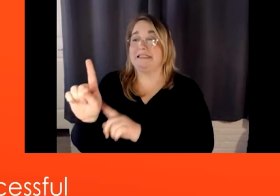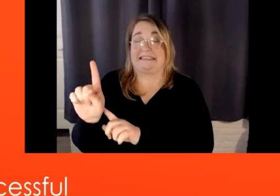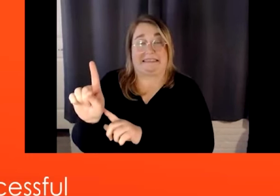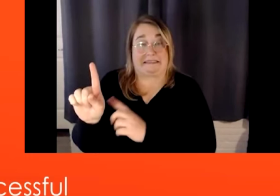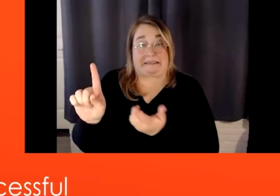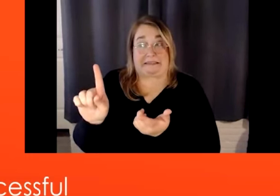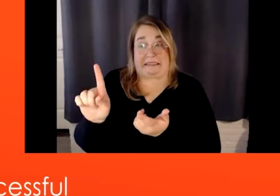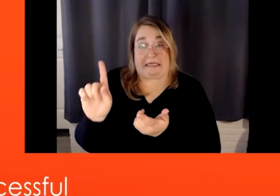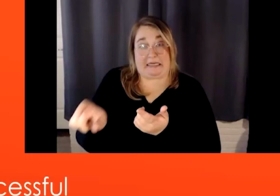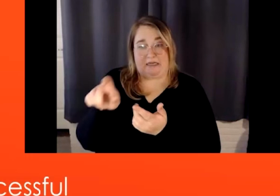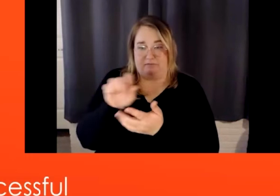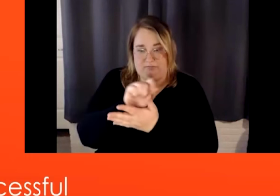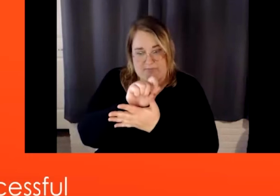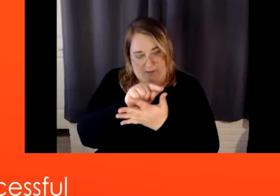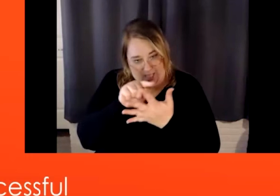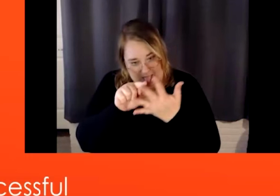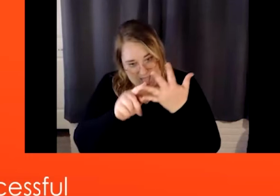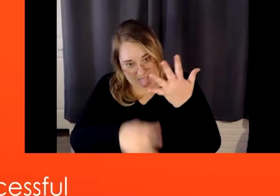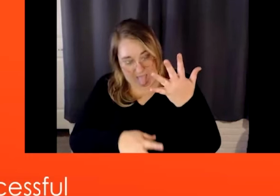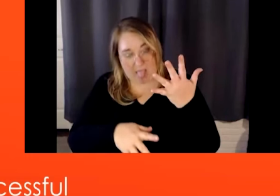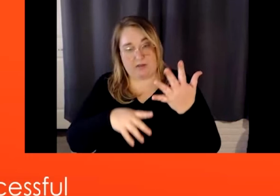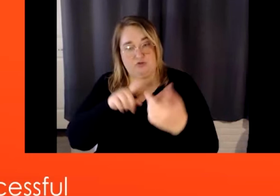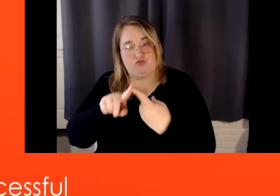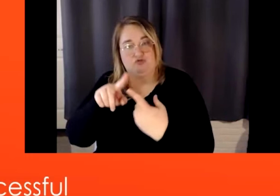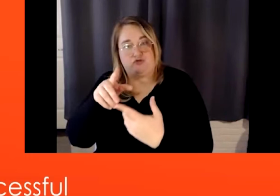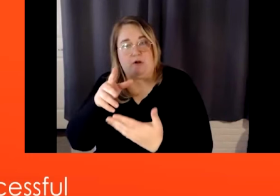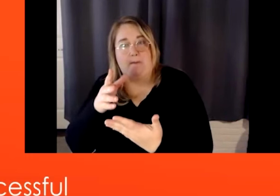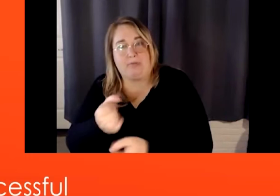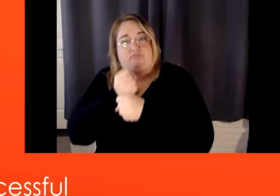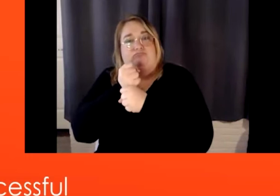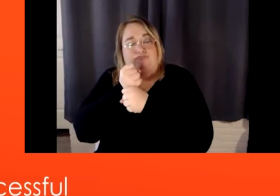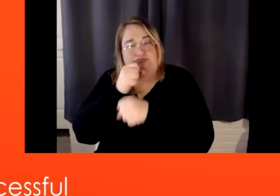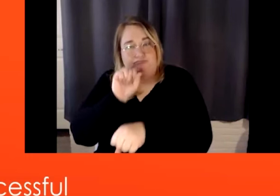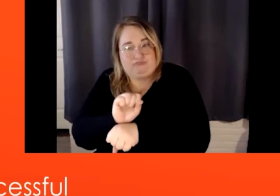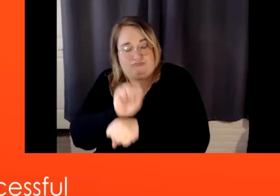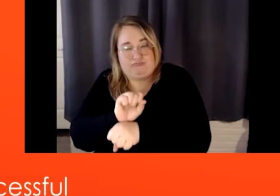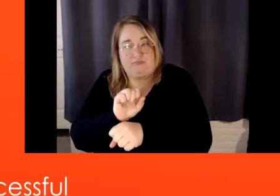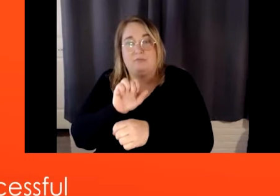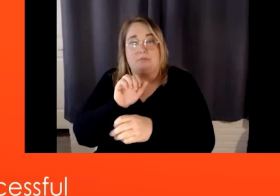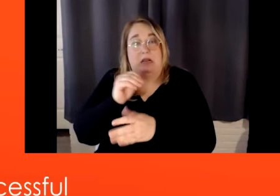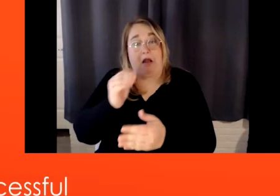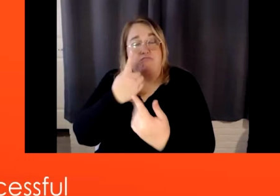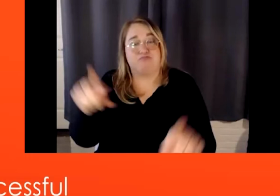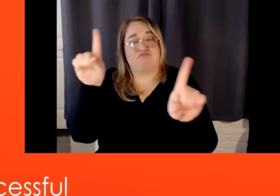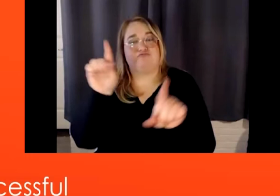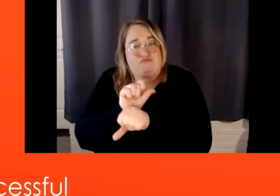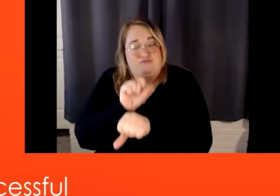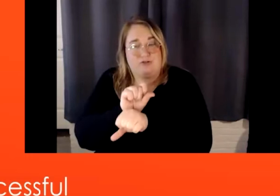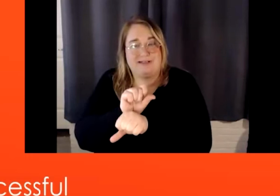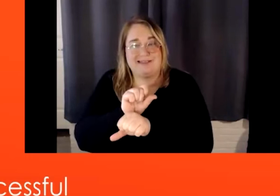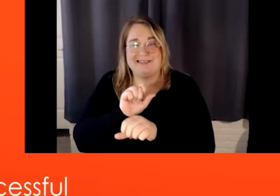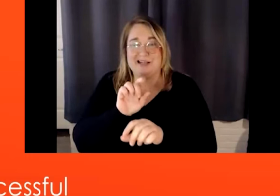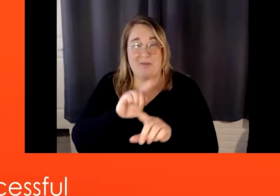job and be successful in the job. All it takes is one thing, just one thing in a job